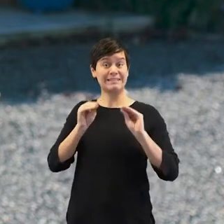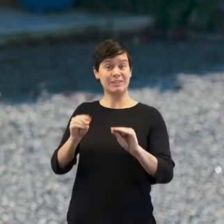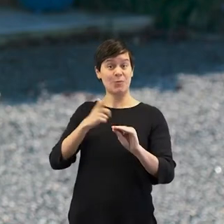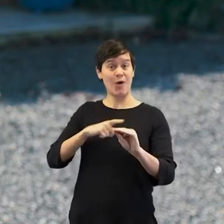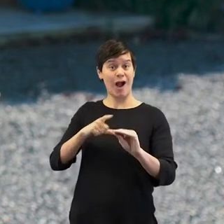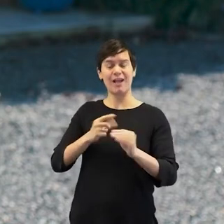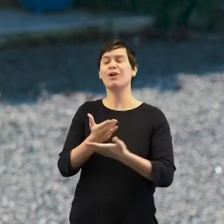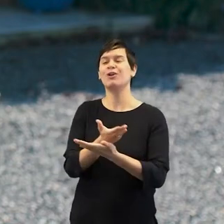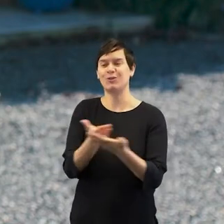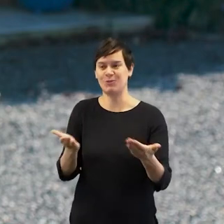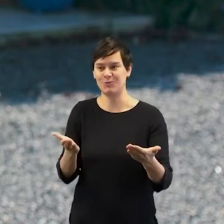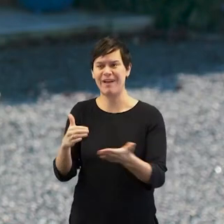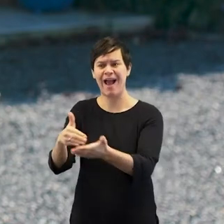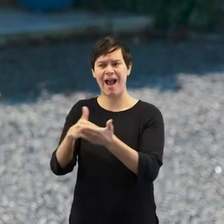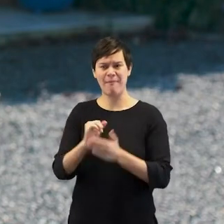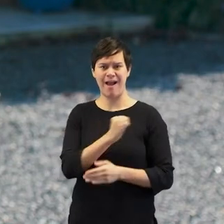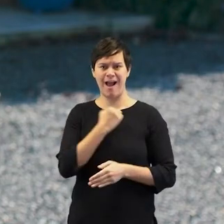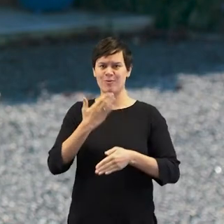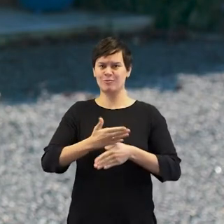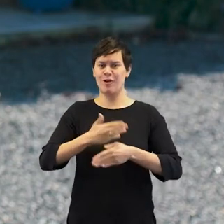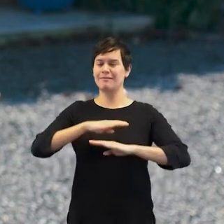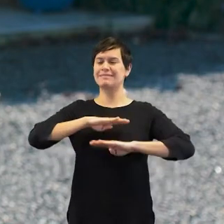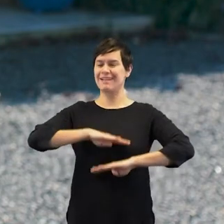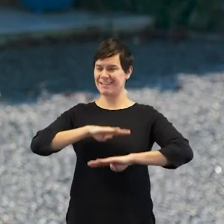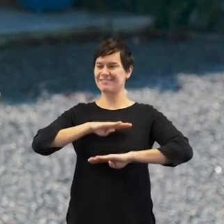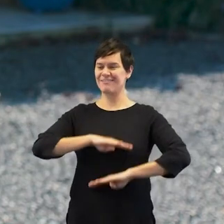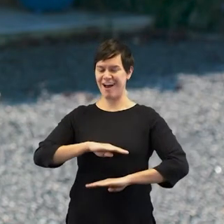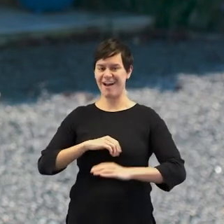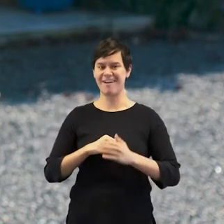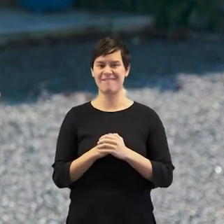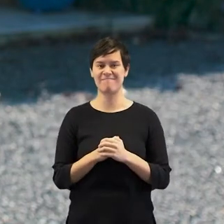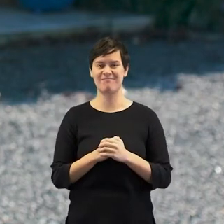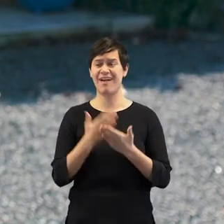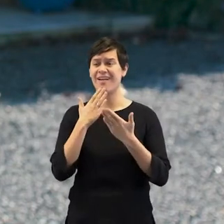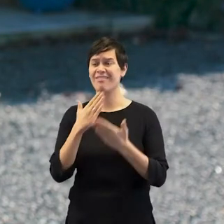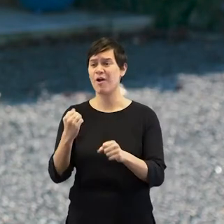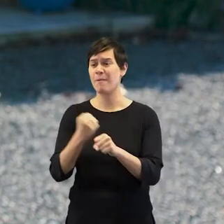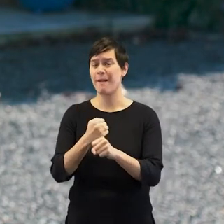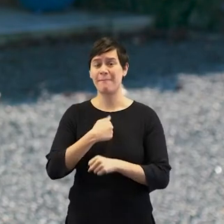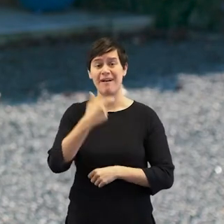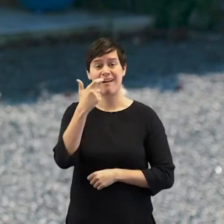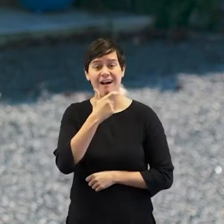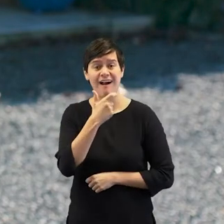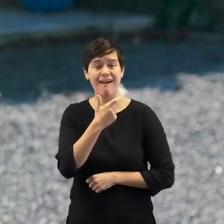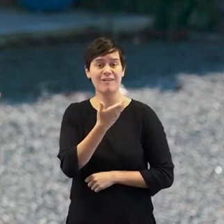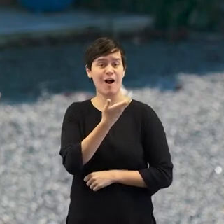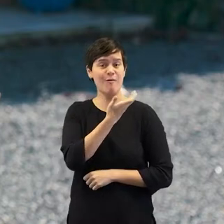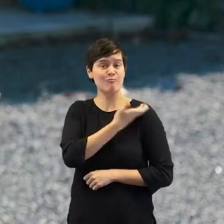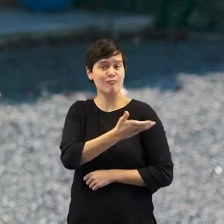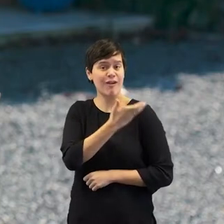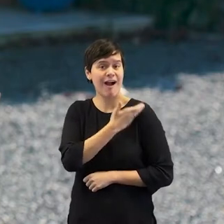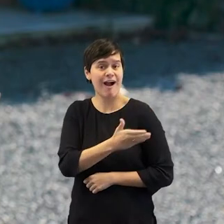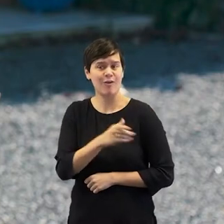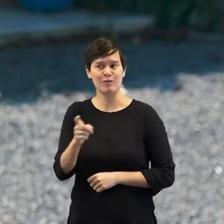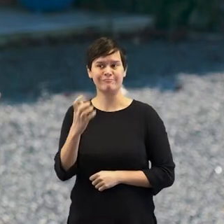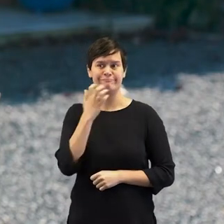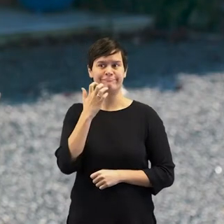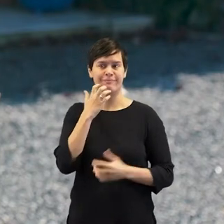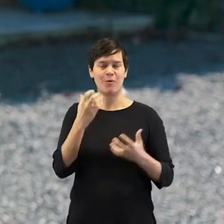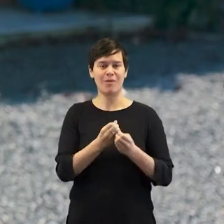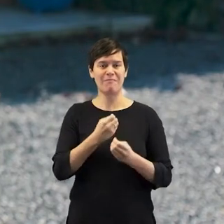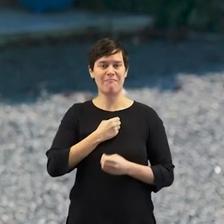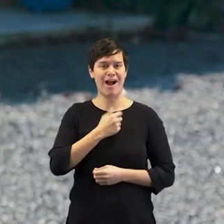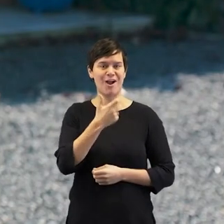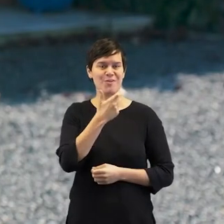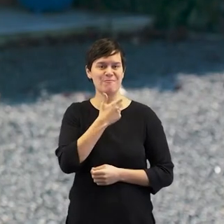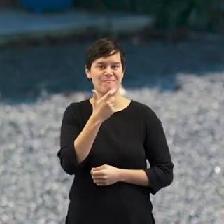and what makes being a teacher so rewarding and satisfying. Thank you for making me laugh, for making me proud, for coping with my quirky